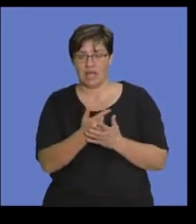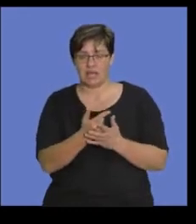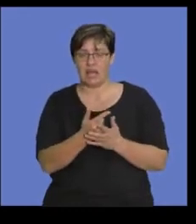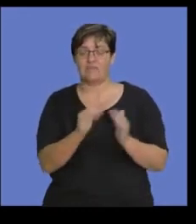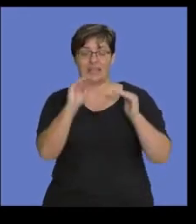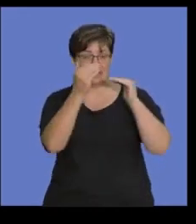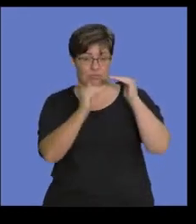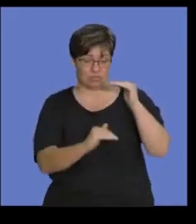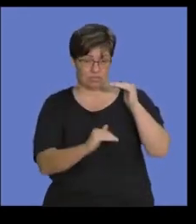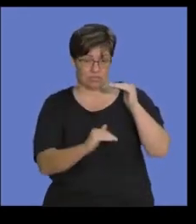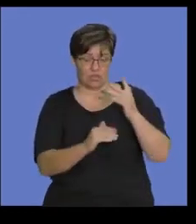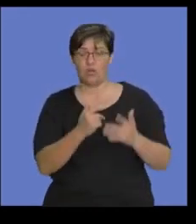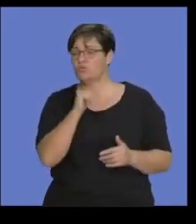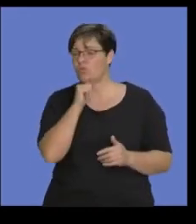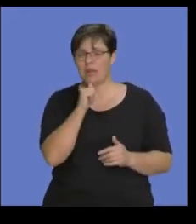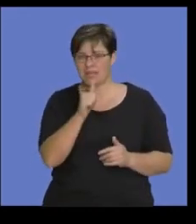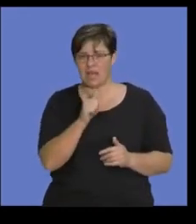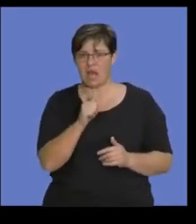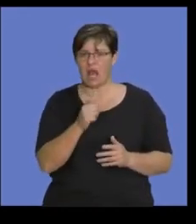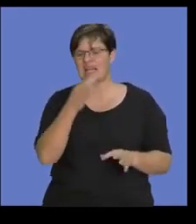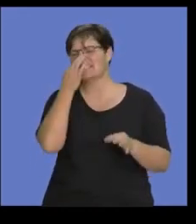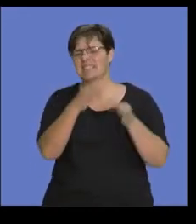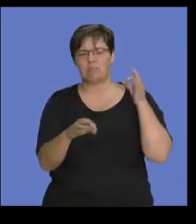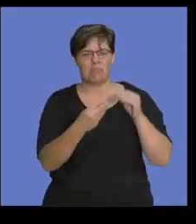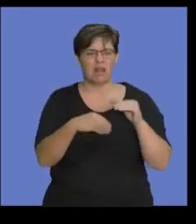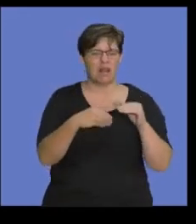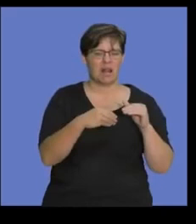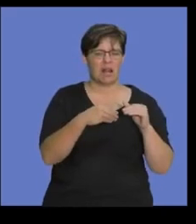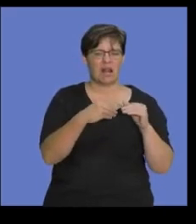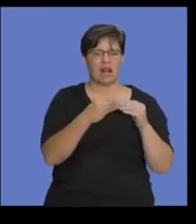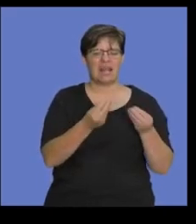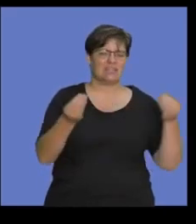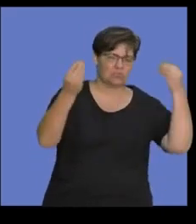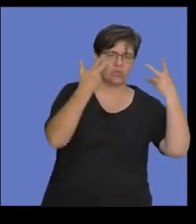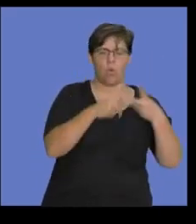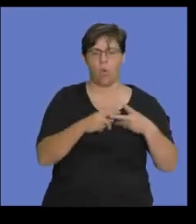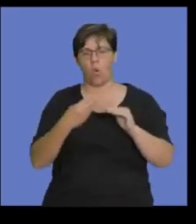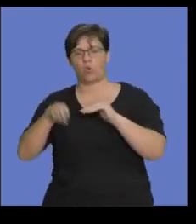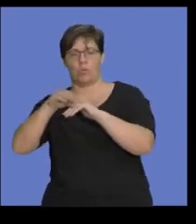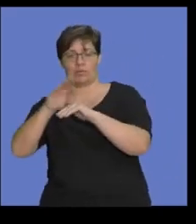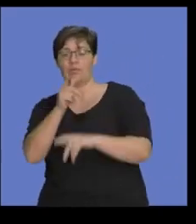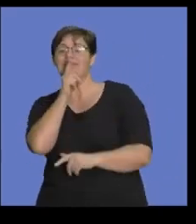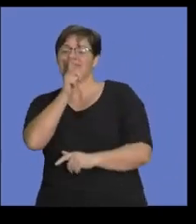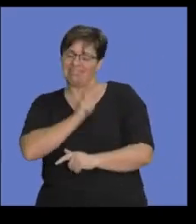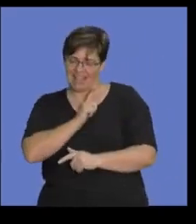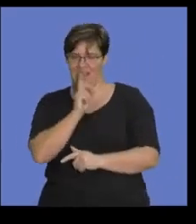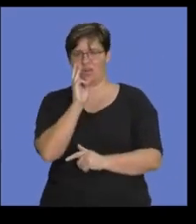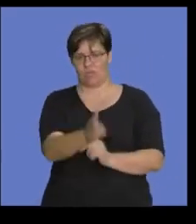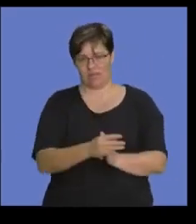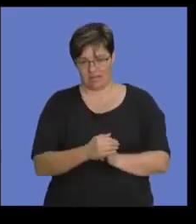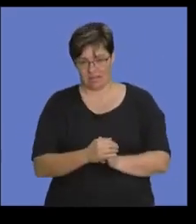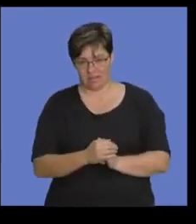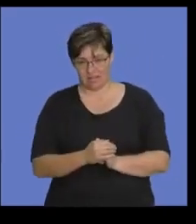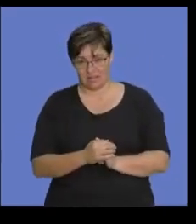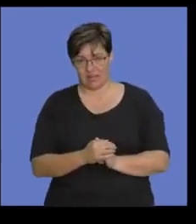a depreciation. Even if it's a just simple interest or compound interest, you will be told what